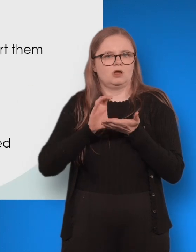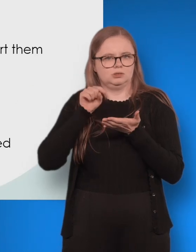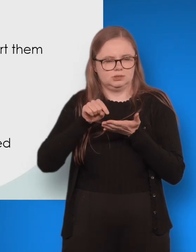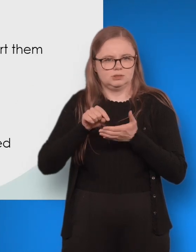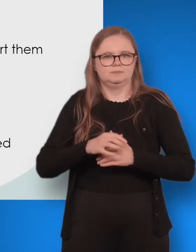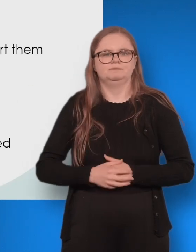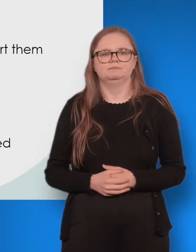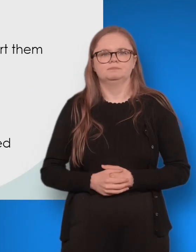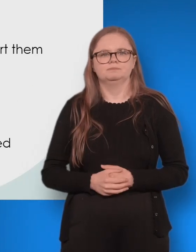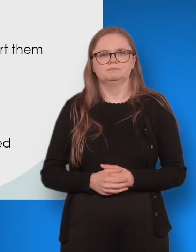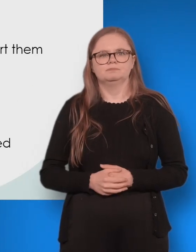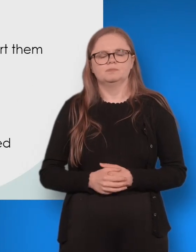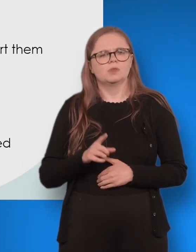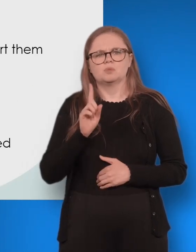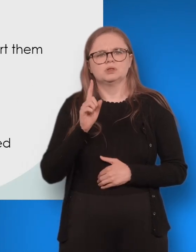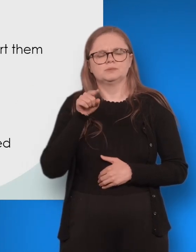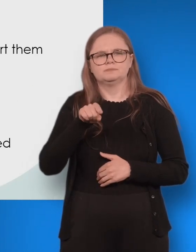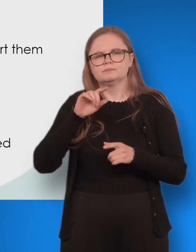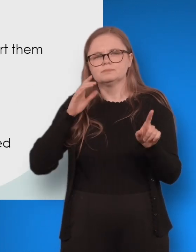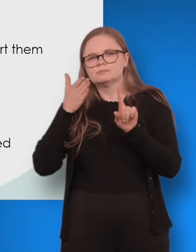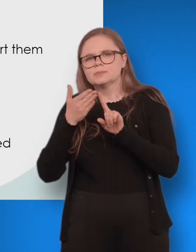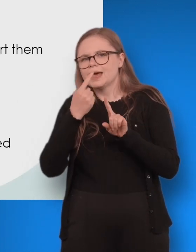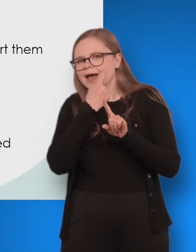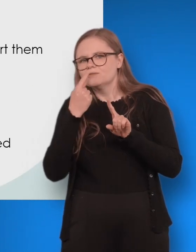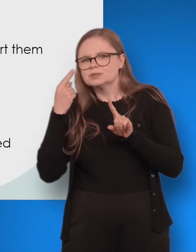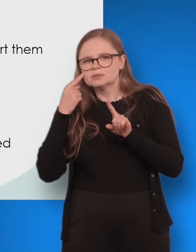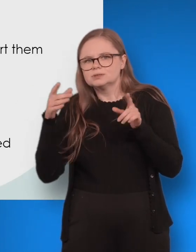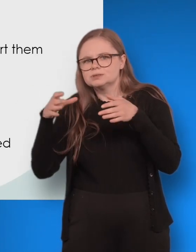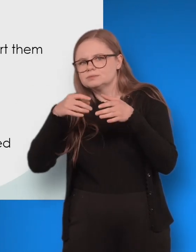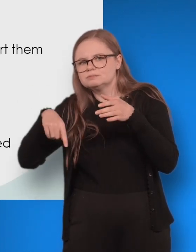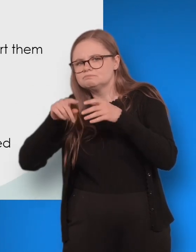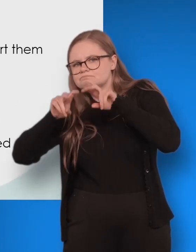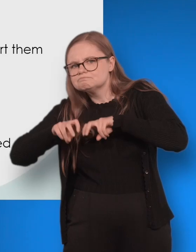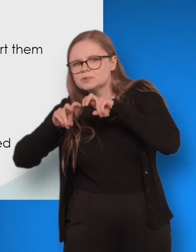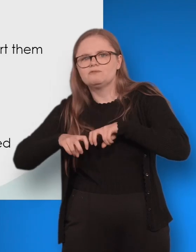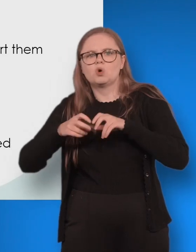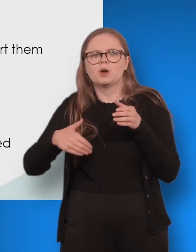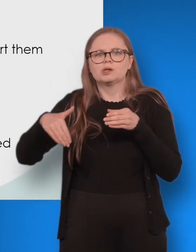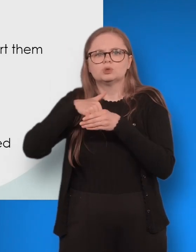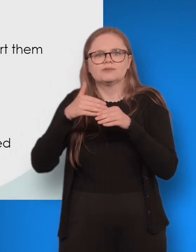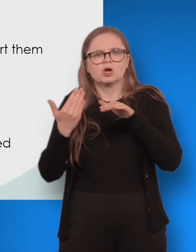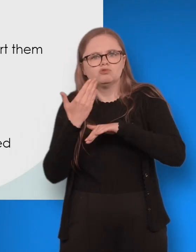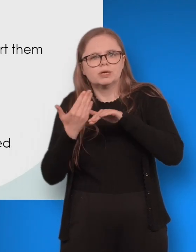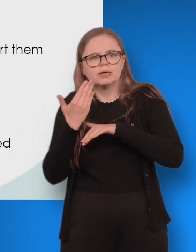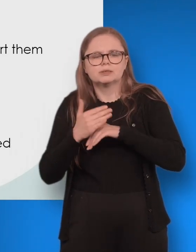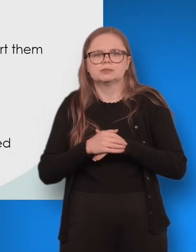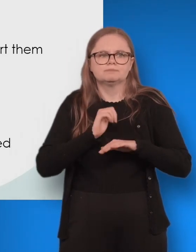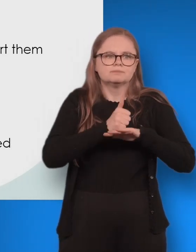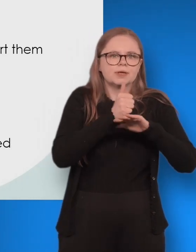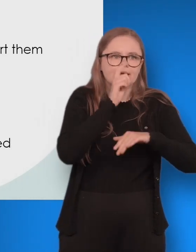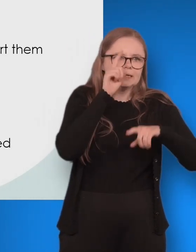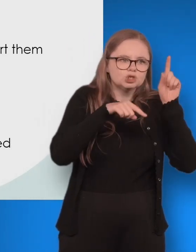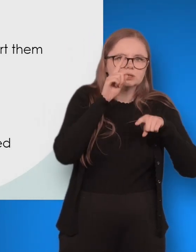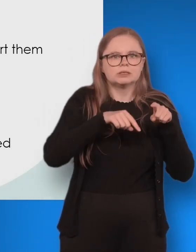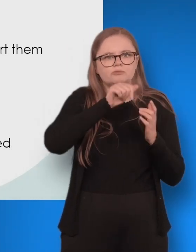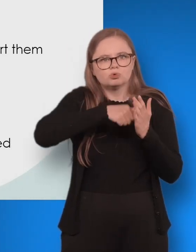and it's about researching the evidence base for inclusive careers, working on initiatives and programs and activities